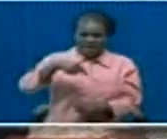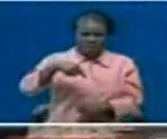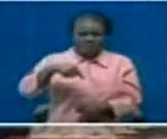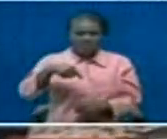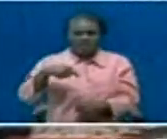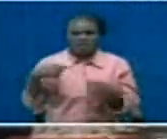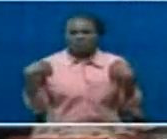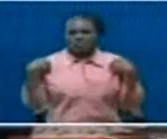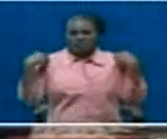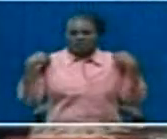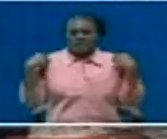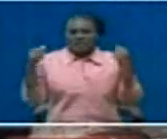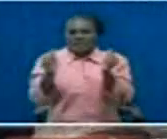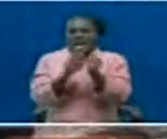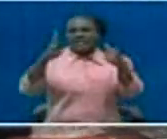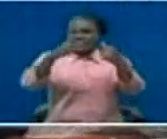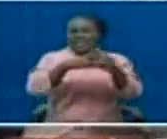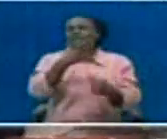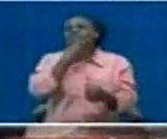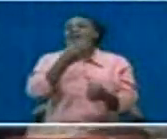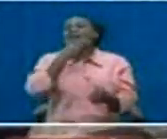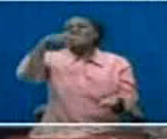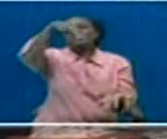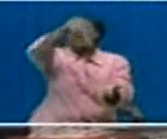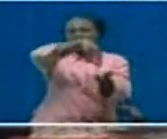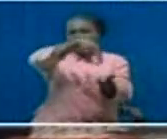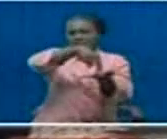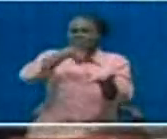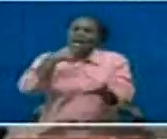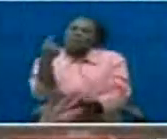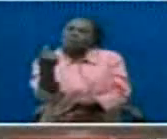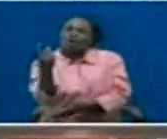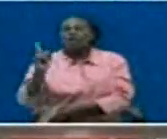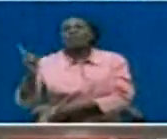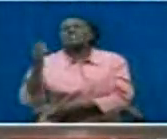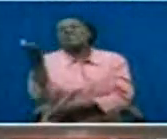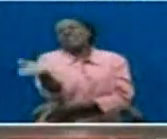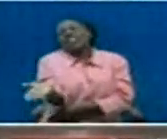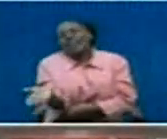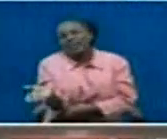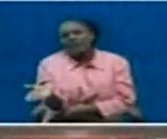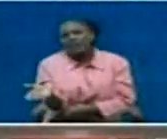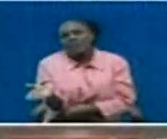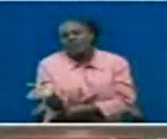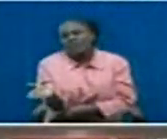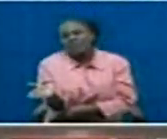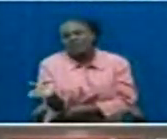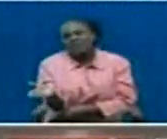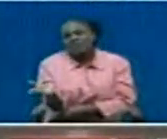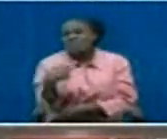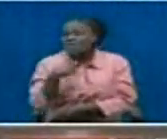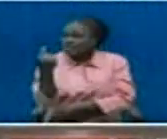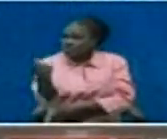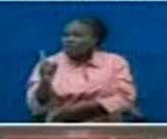and all those 19 men would stand up. Mm. Wasn't there a small president there? Was it a small